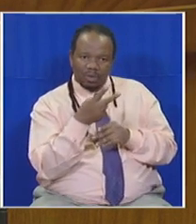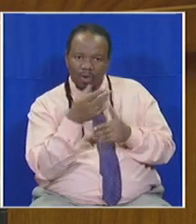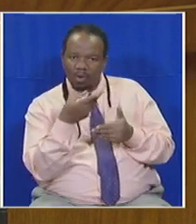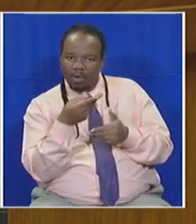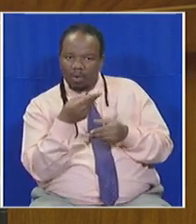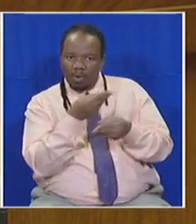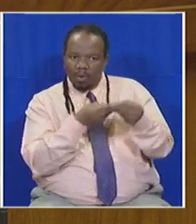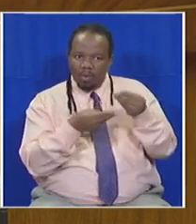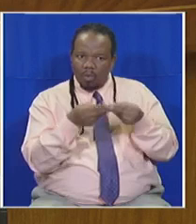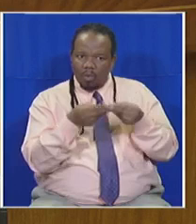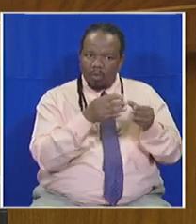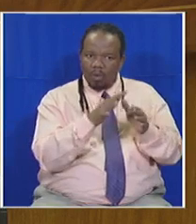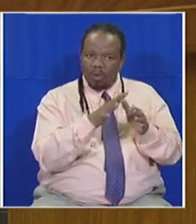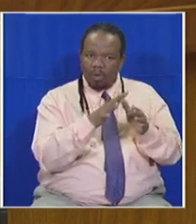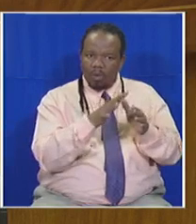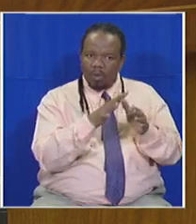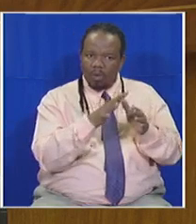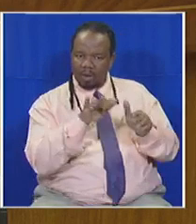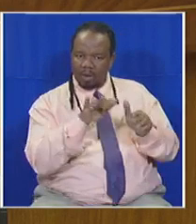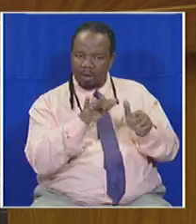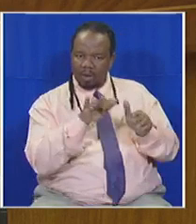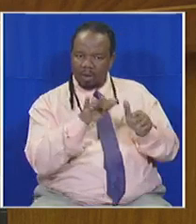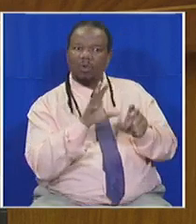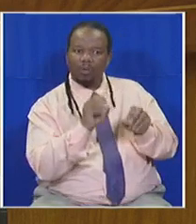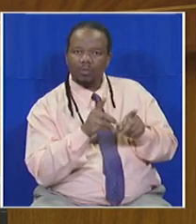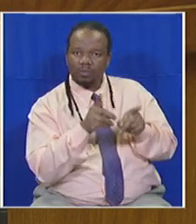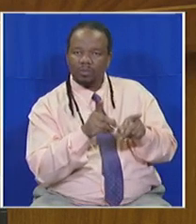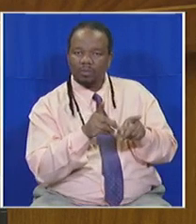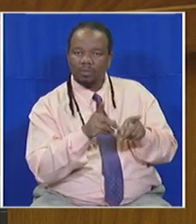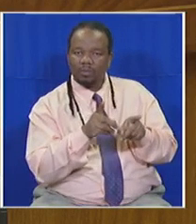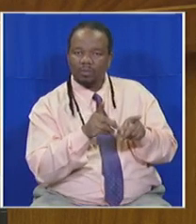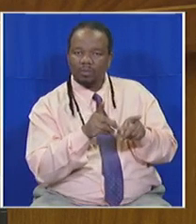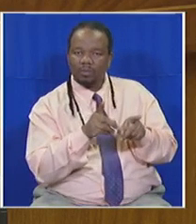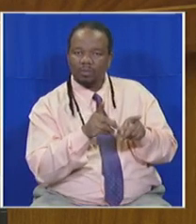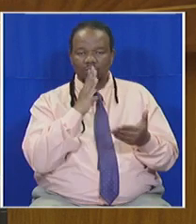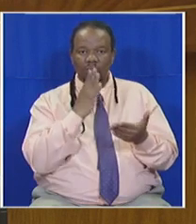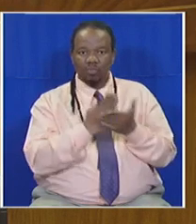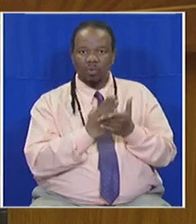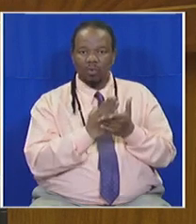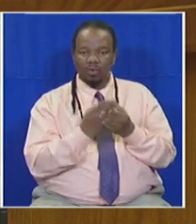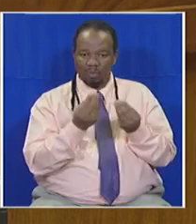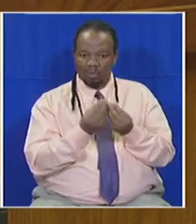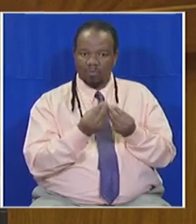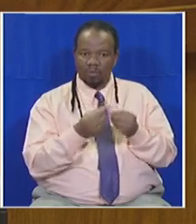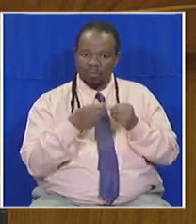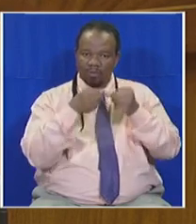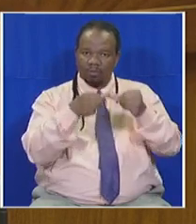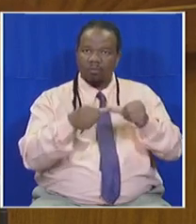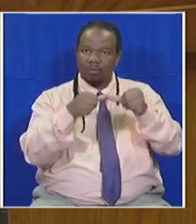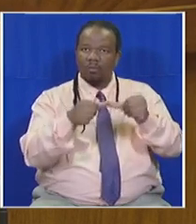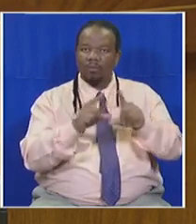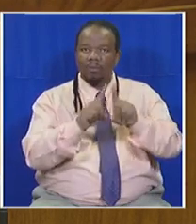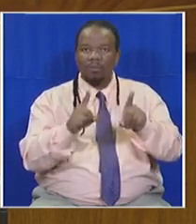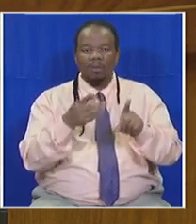municipal locality, especially the need to ensure resilience and economic enhancement in the face of the current